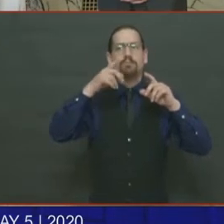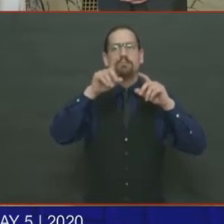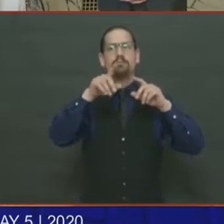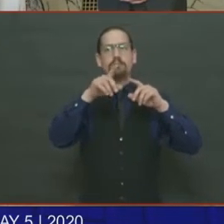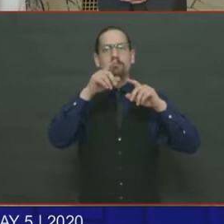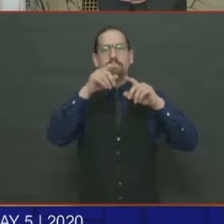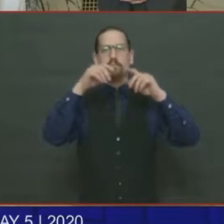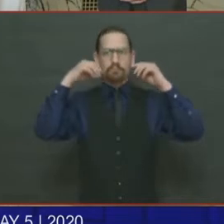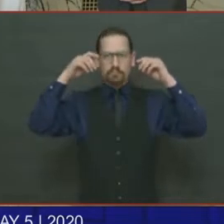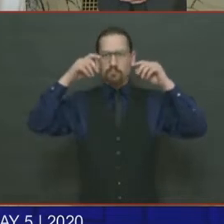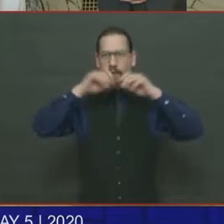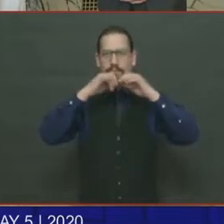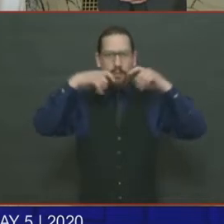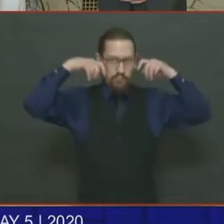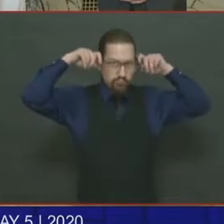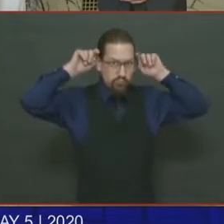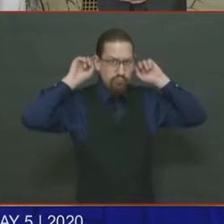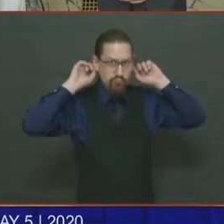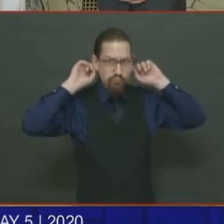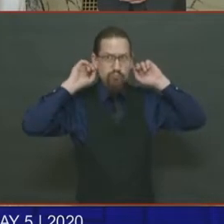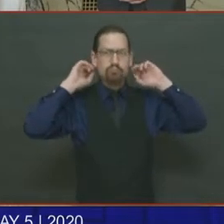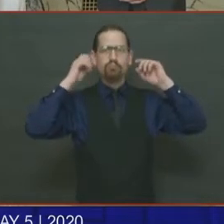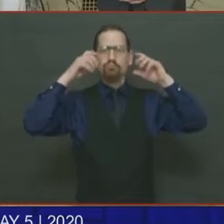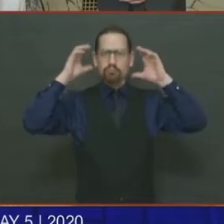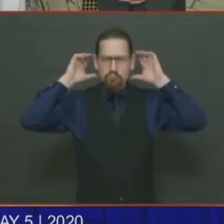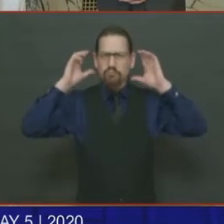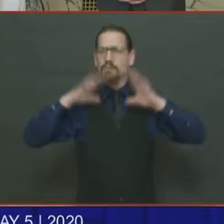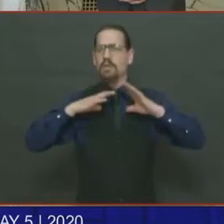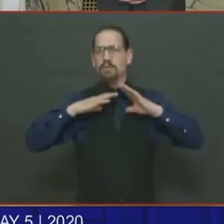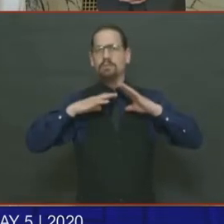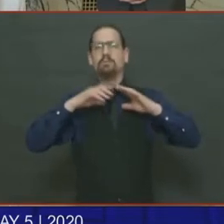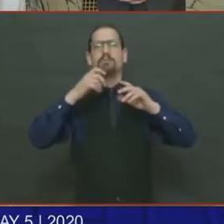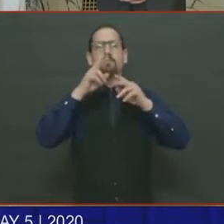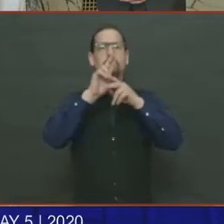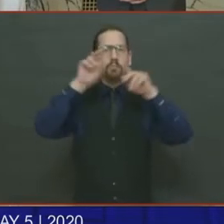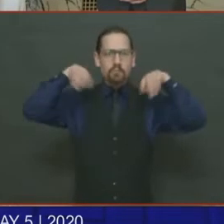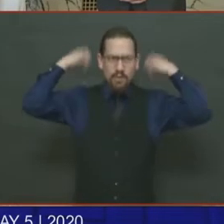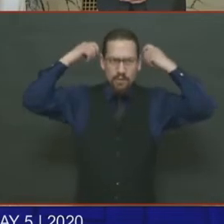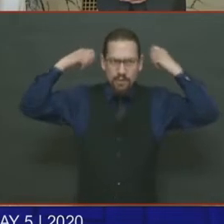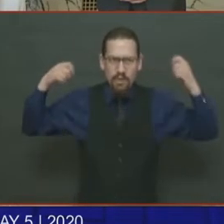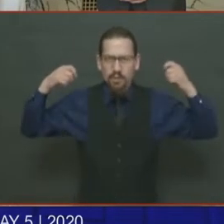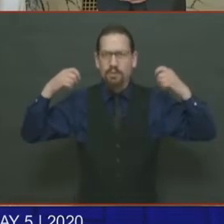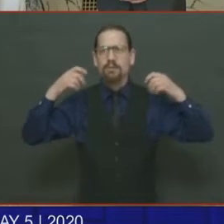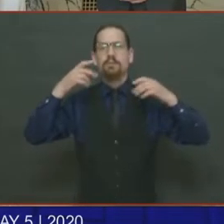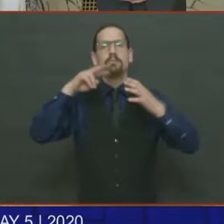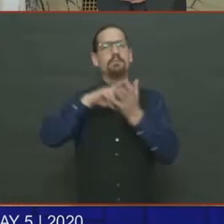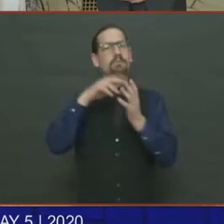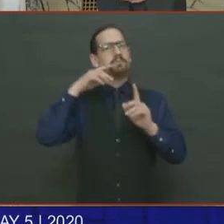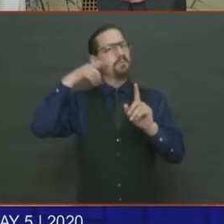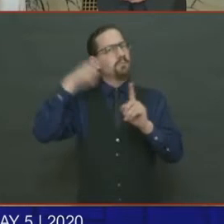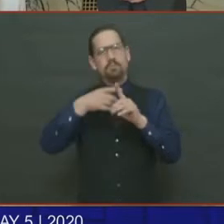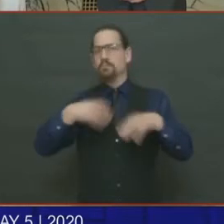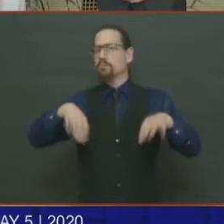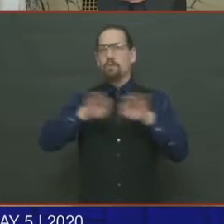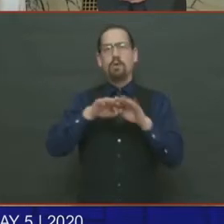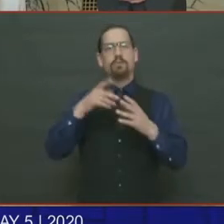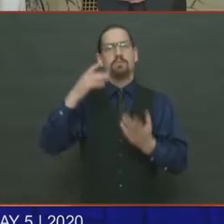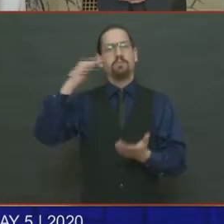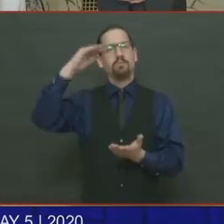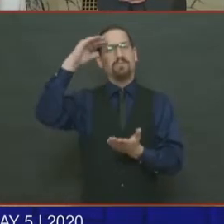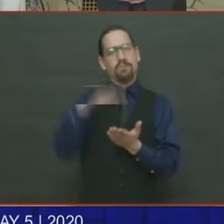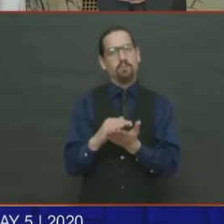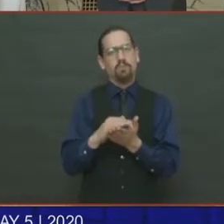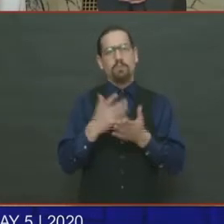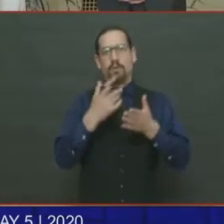of droplets that I talked about. So it's especially important in places where it is more challenging to